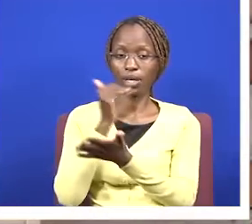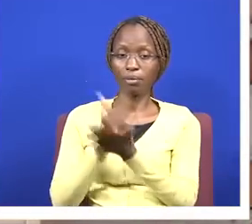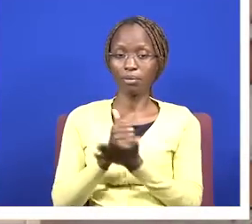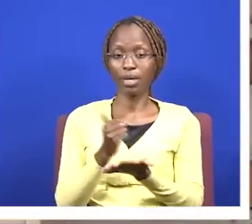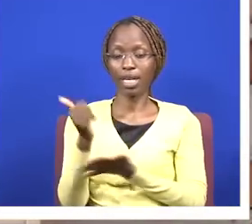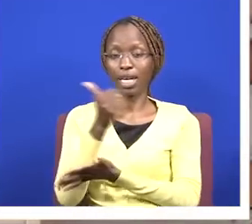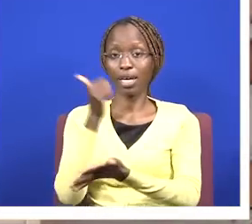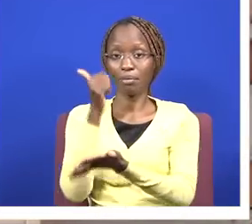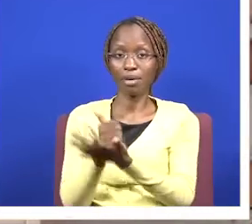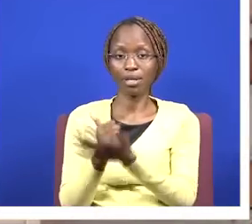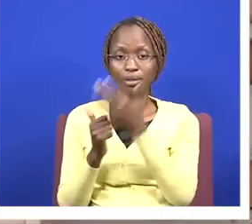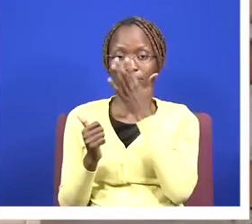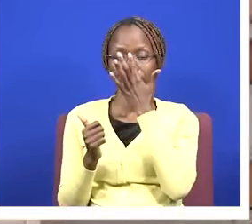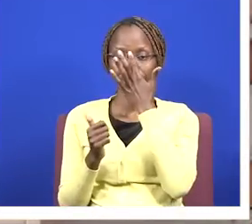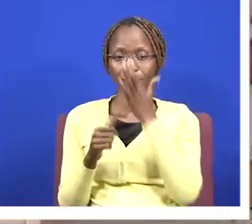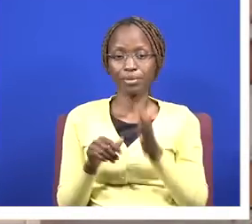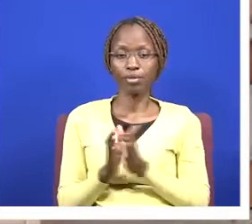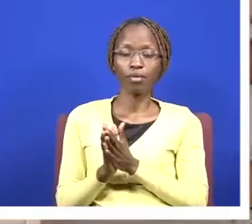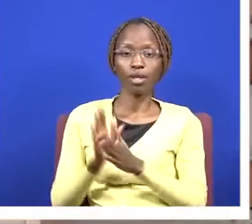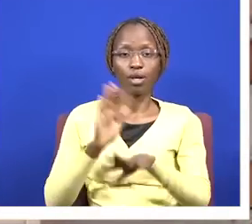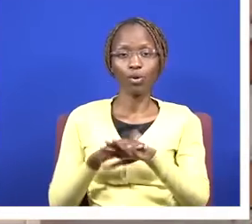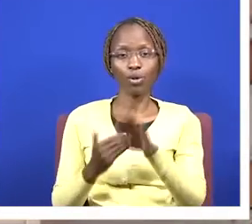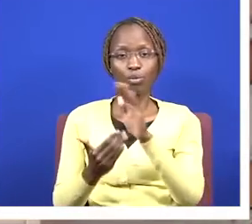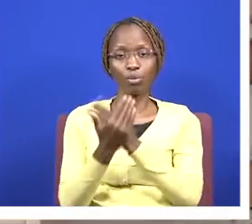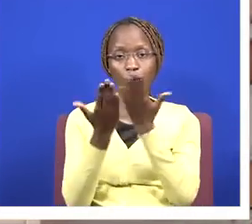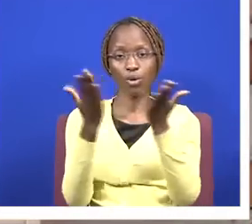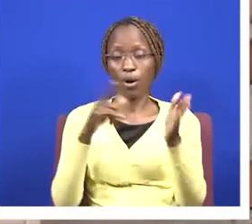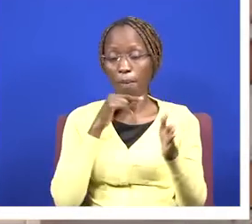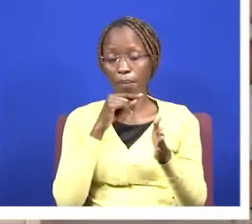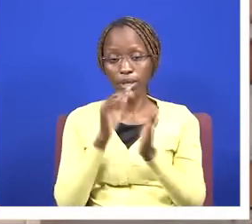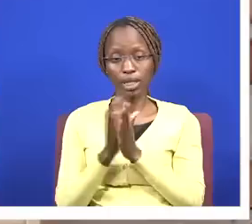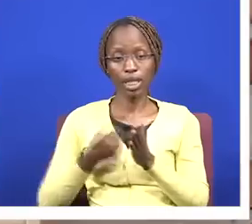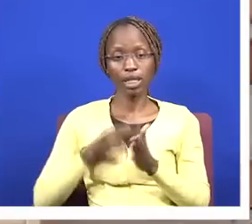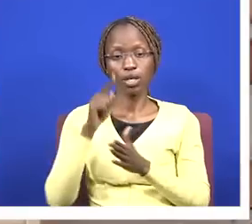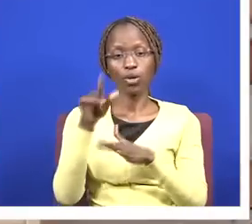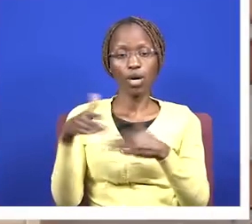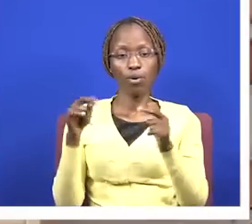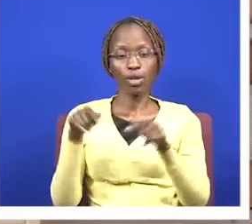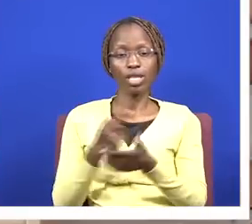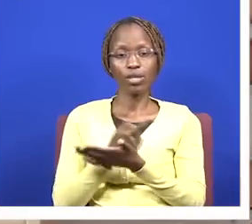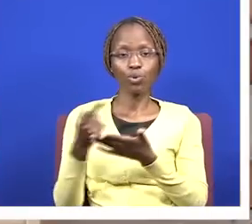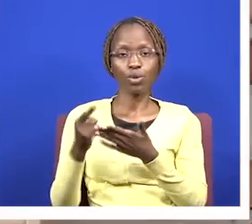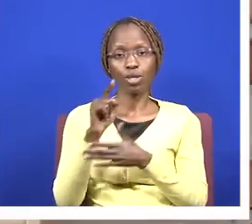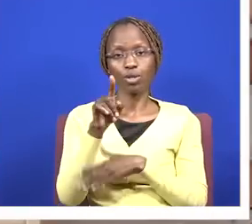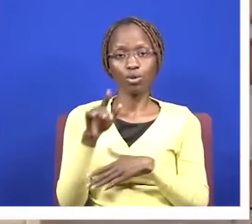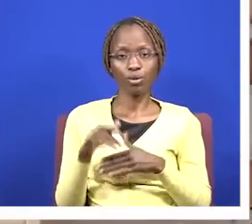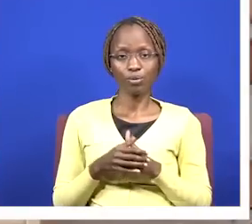and amen. A very good morning to you boys and girls. How are you this week? How are you